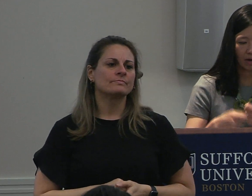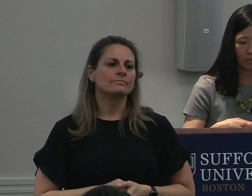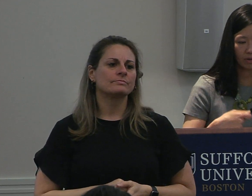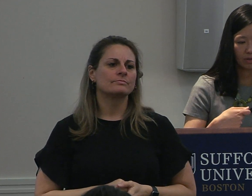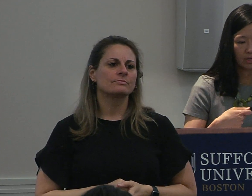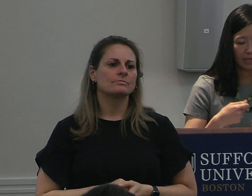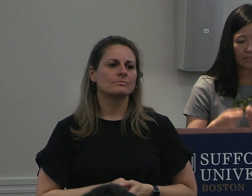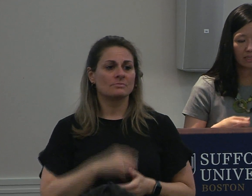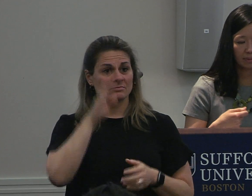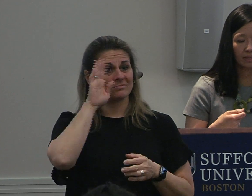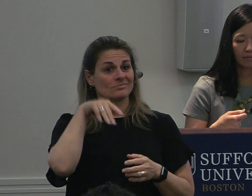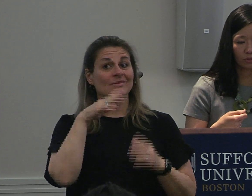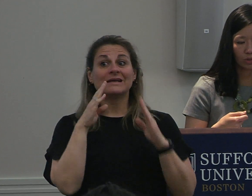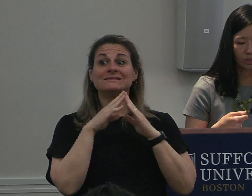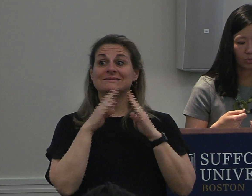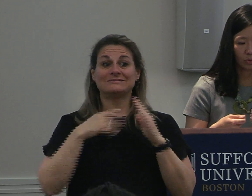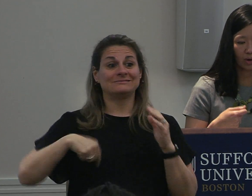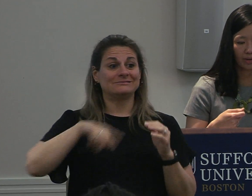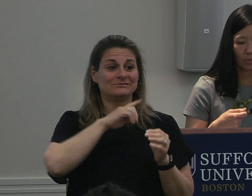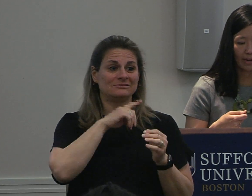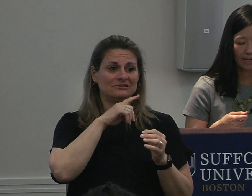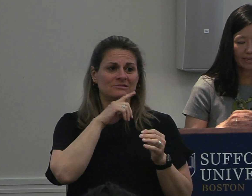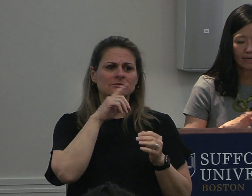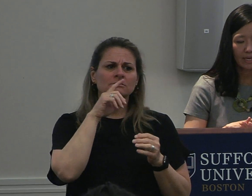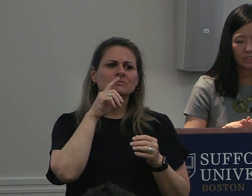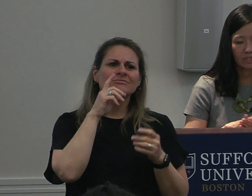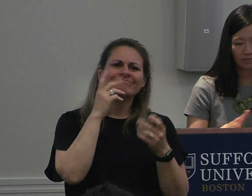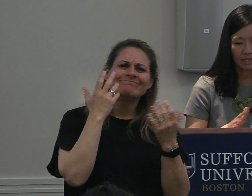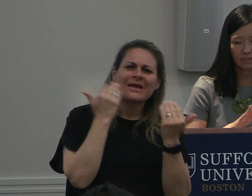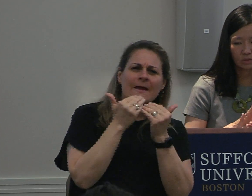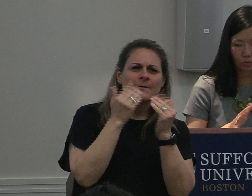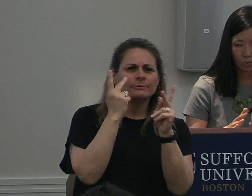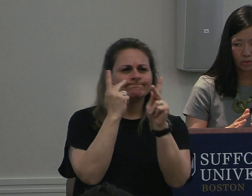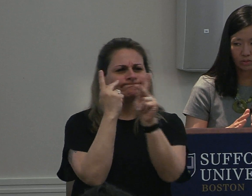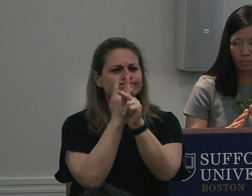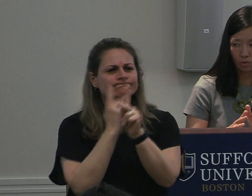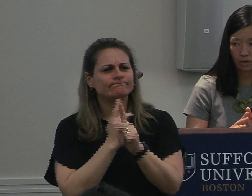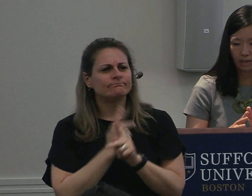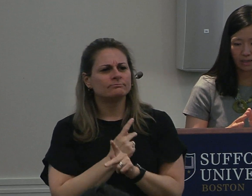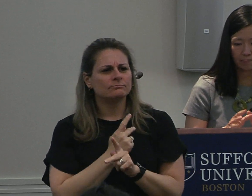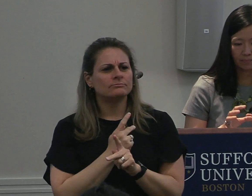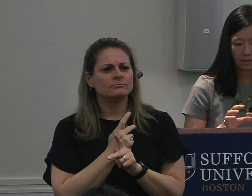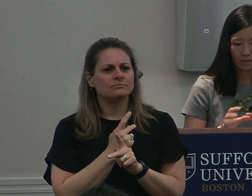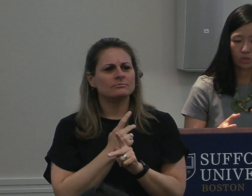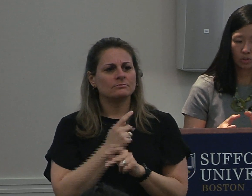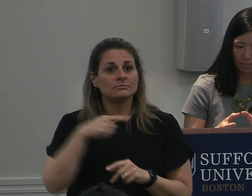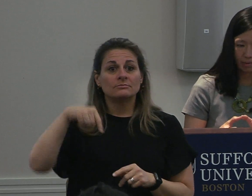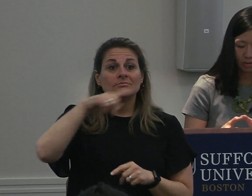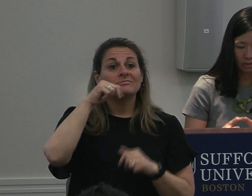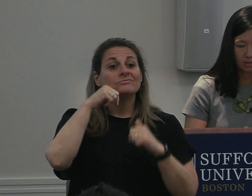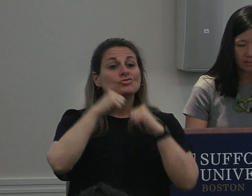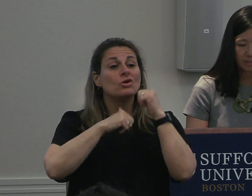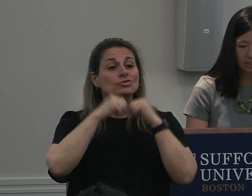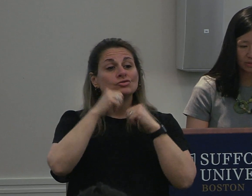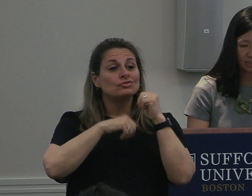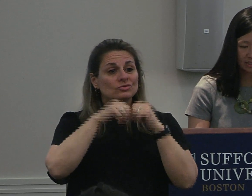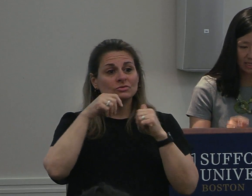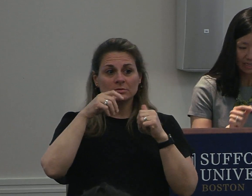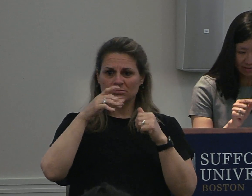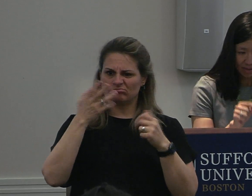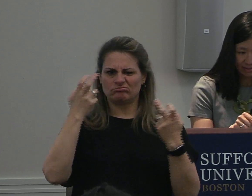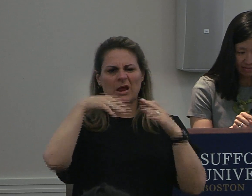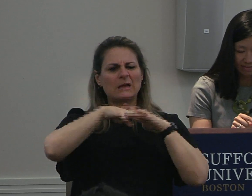some of our accessibility infrastructure was wearing away and shifting towards more durable